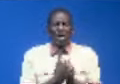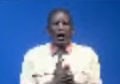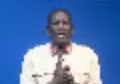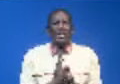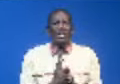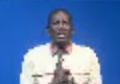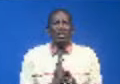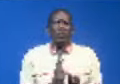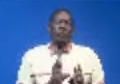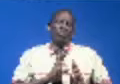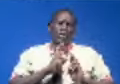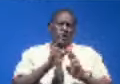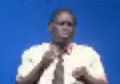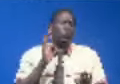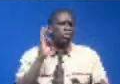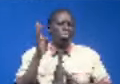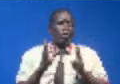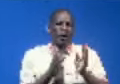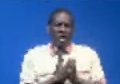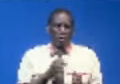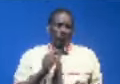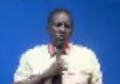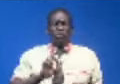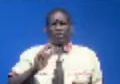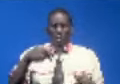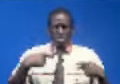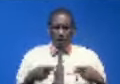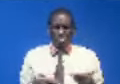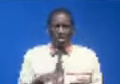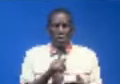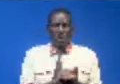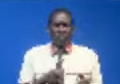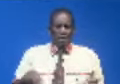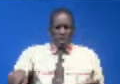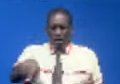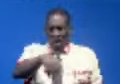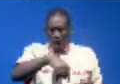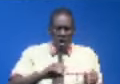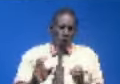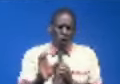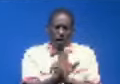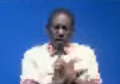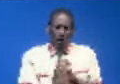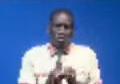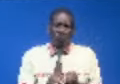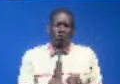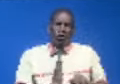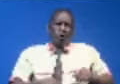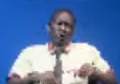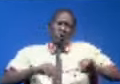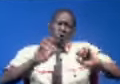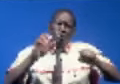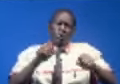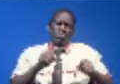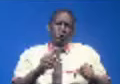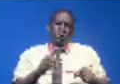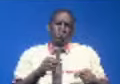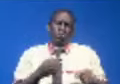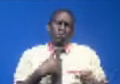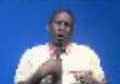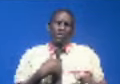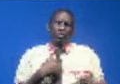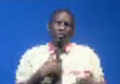worries and fears of Kenyans that our country could resolve even its most